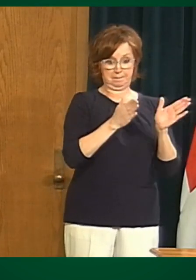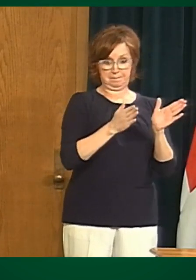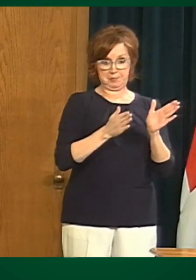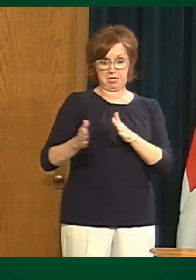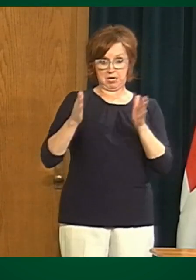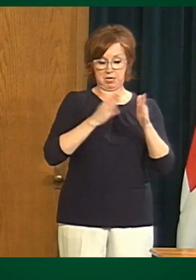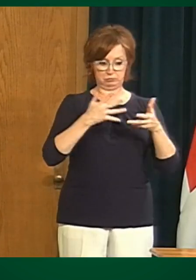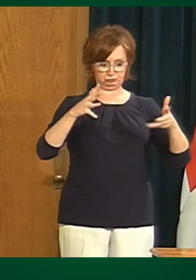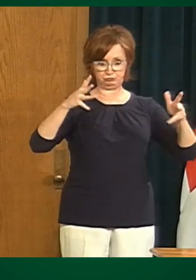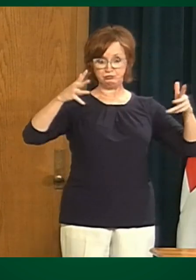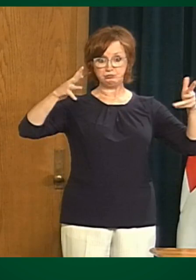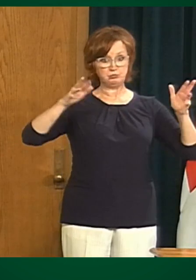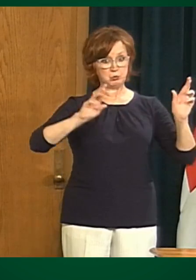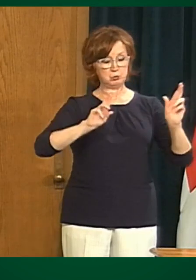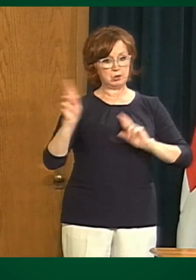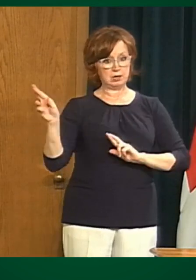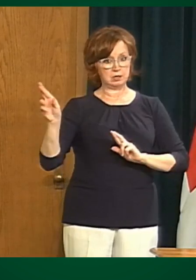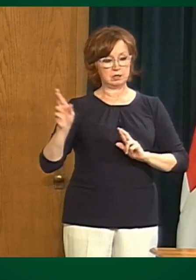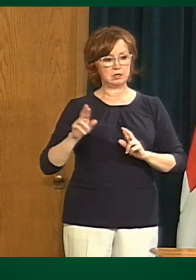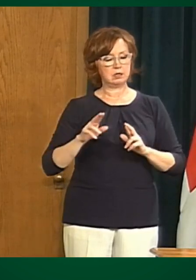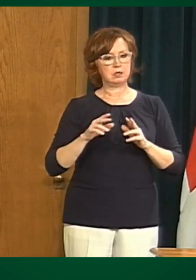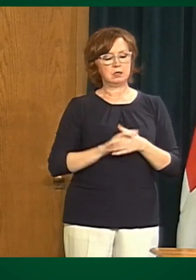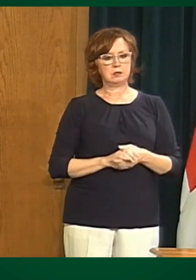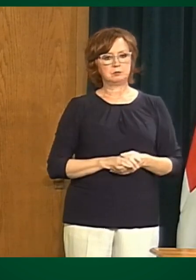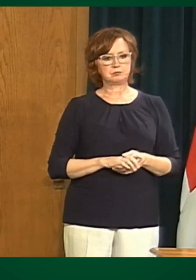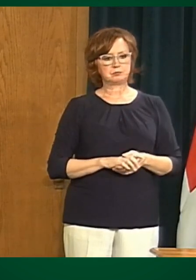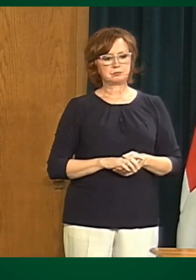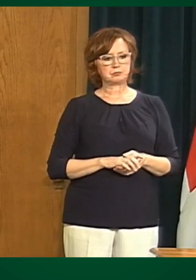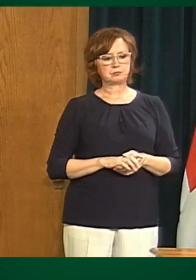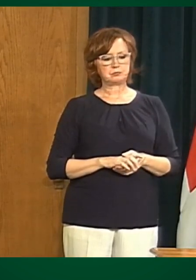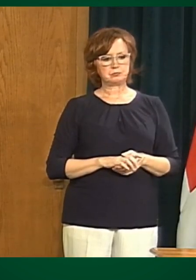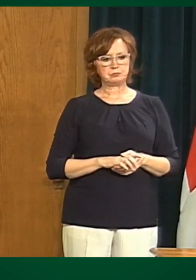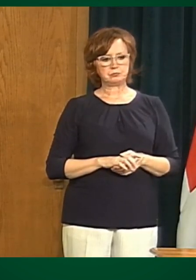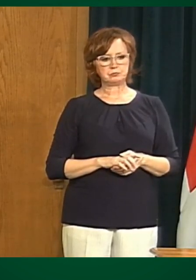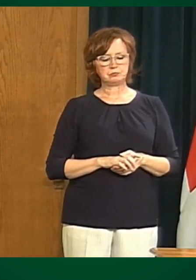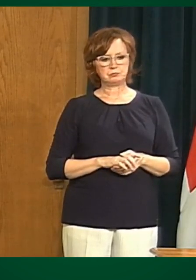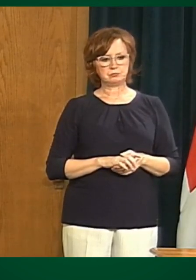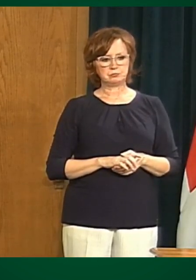as we continue in our plan for